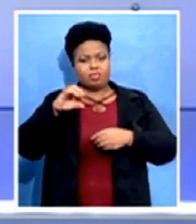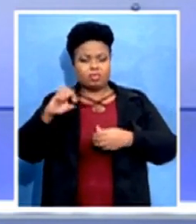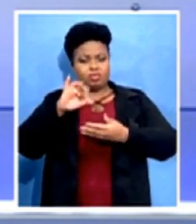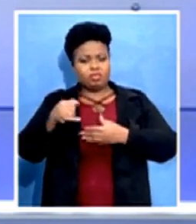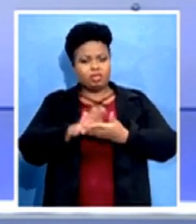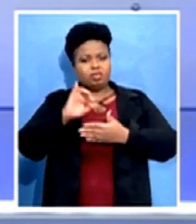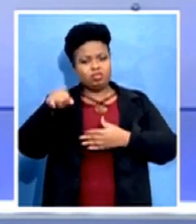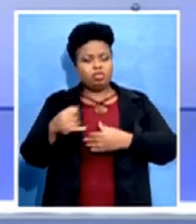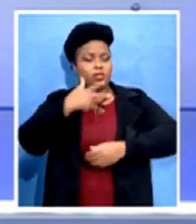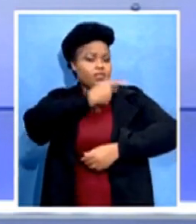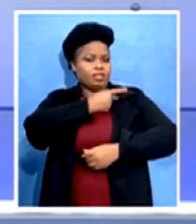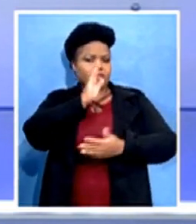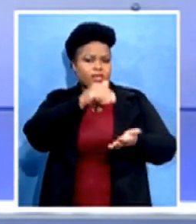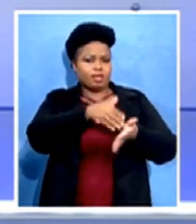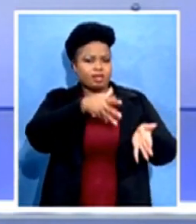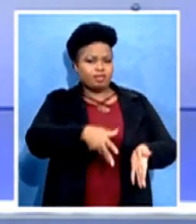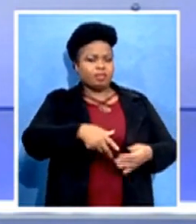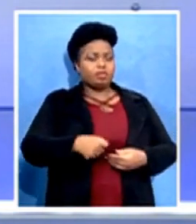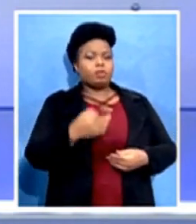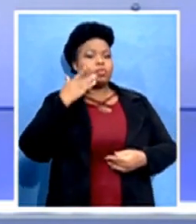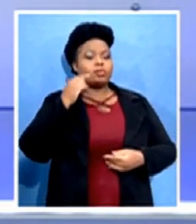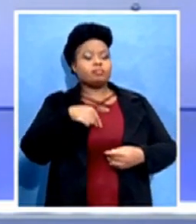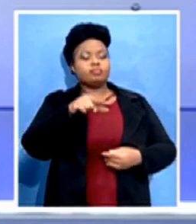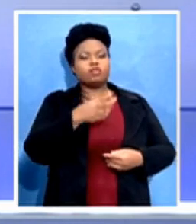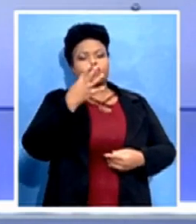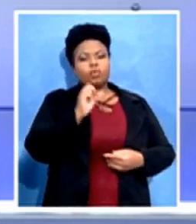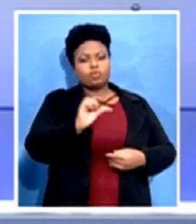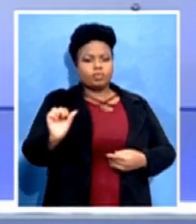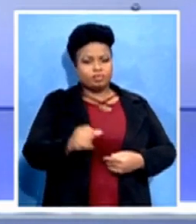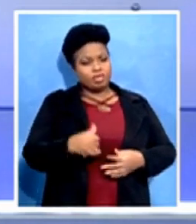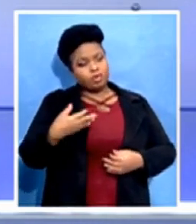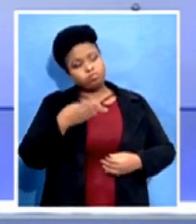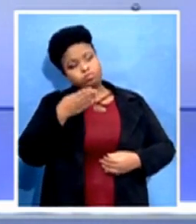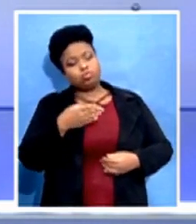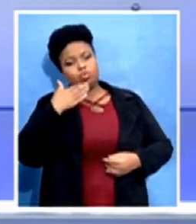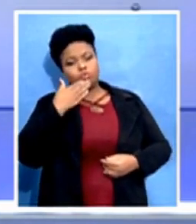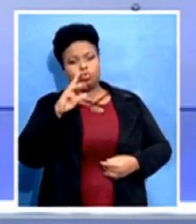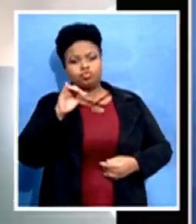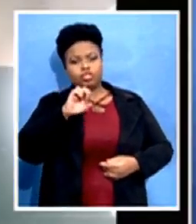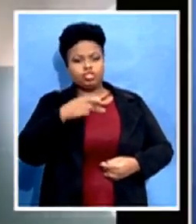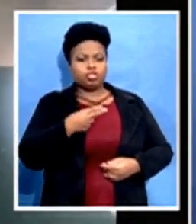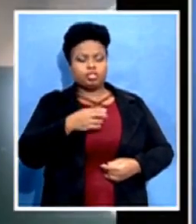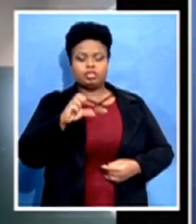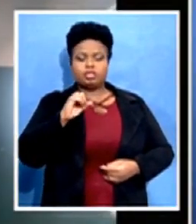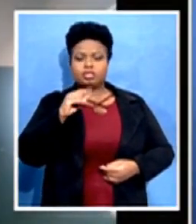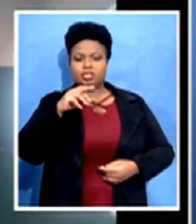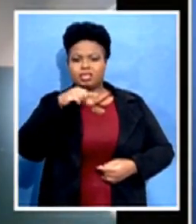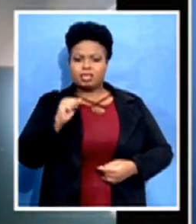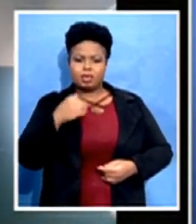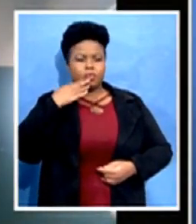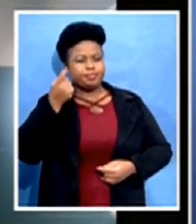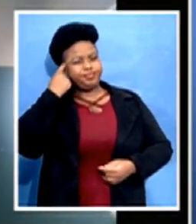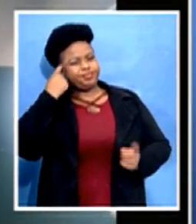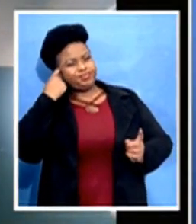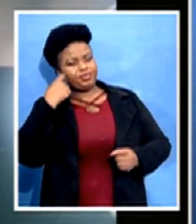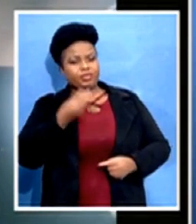the next 4 weeks. For more now, we're joined by Sicina, who is the General Secretary of the Young Nurses Indaba Trade Union. A